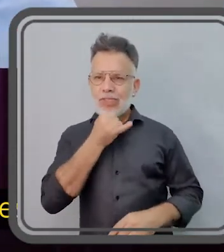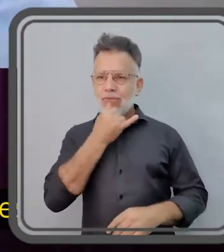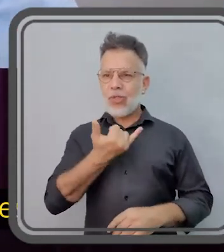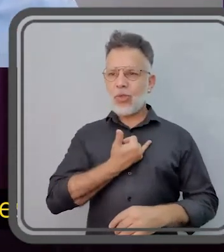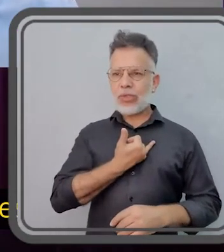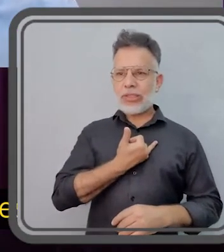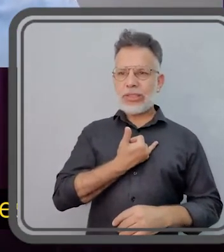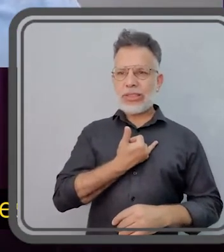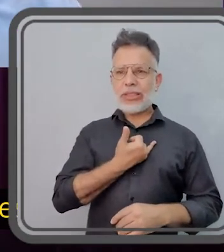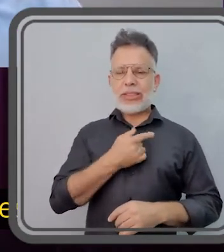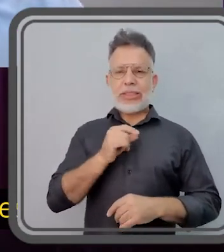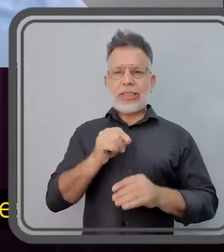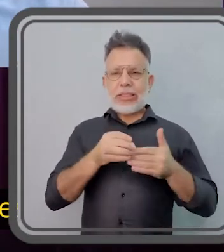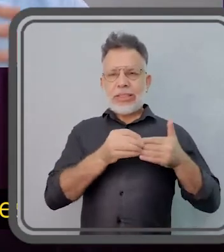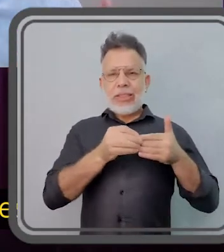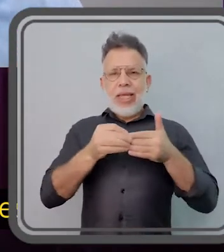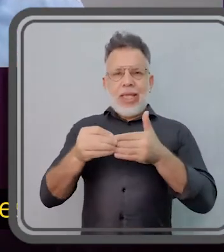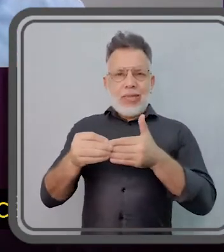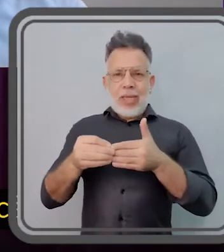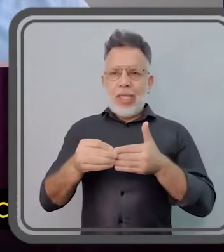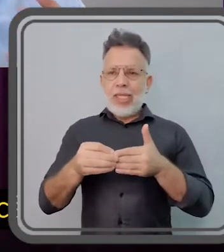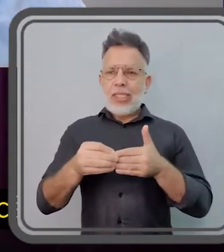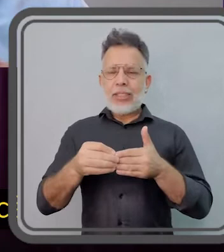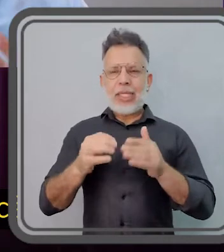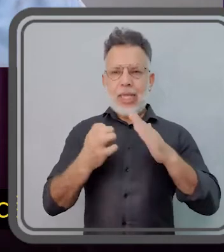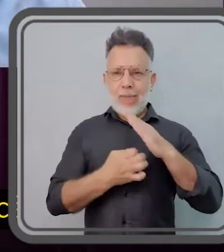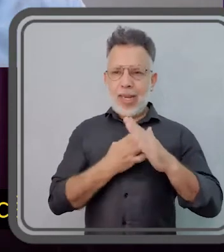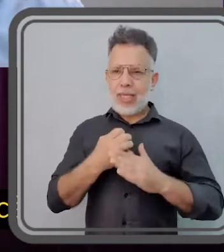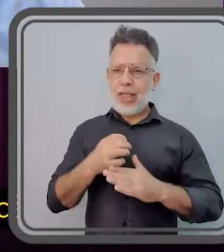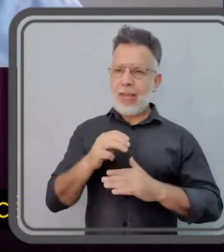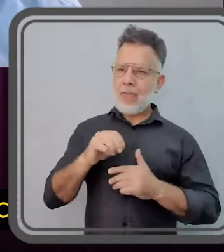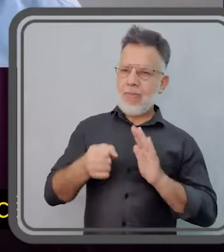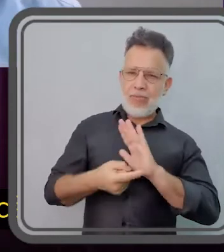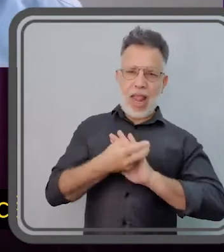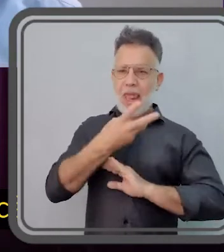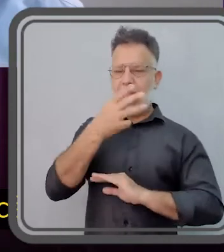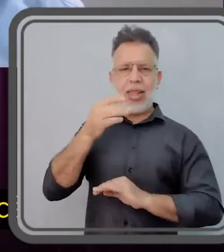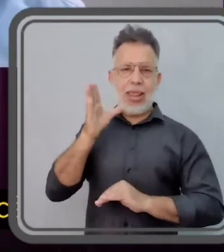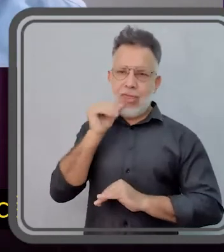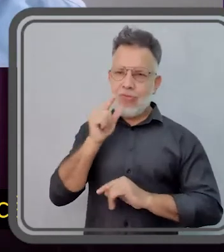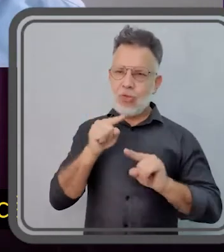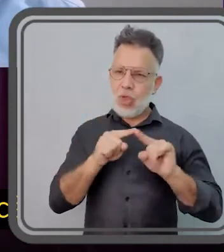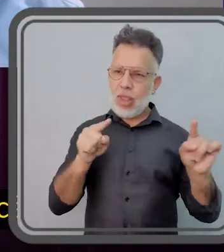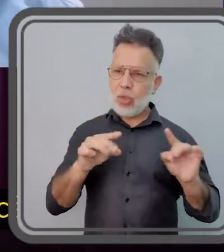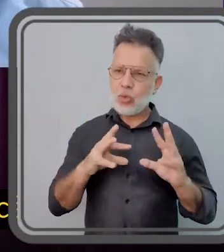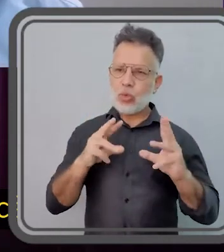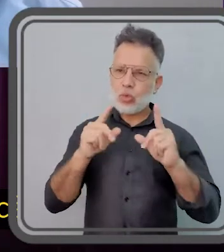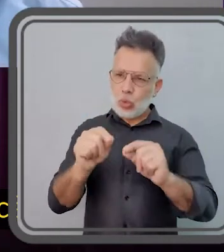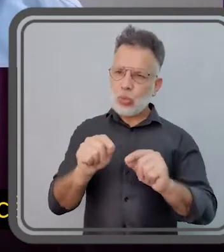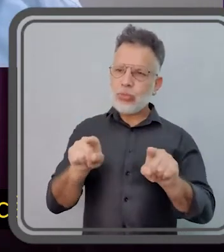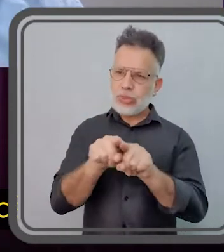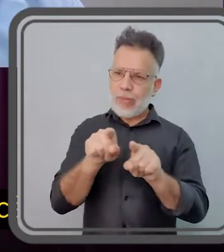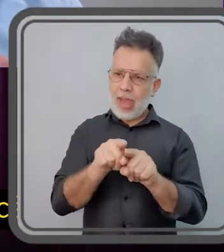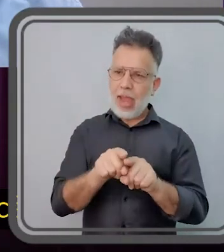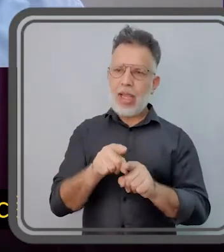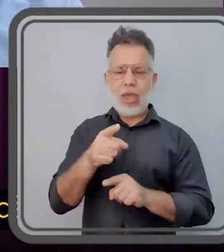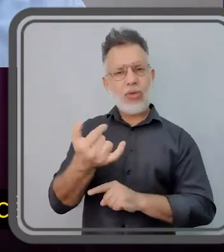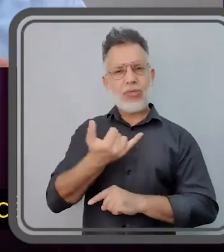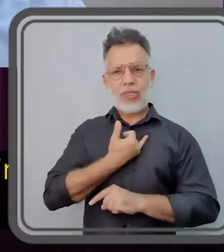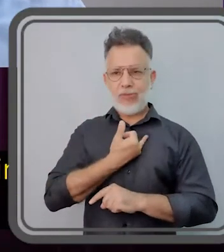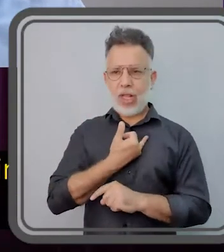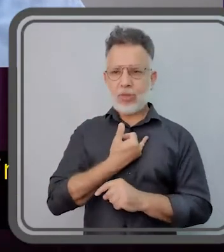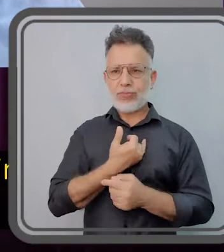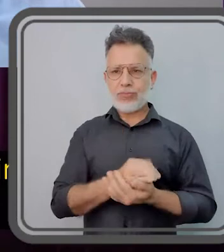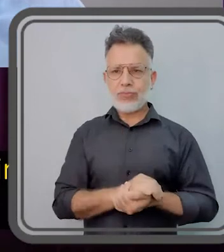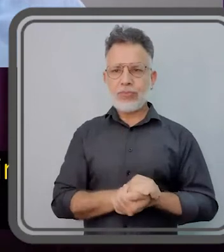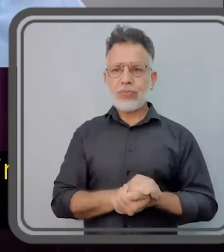that you guys run a company with thousands of employees worldwide. Everything you said